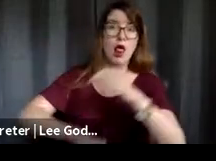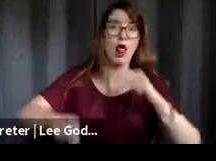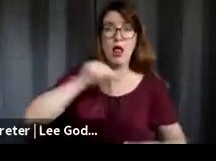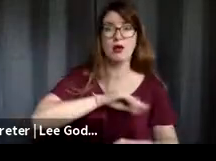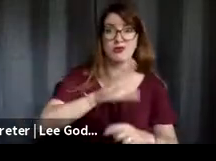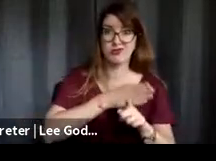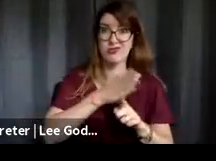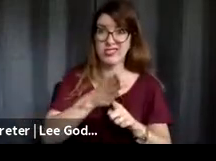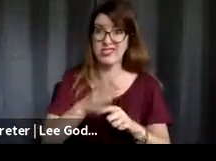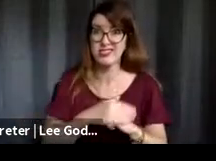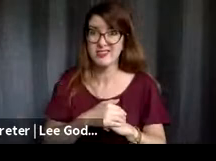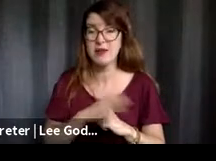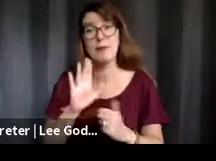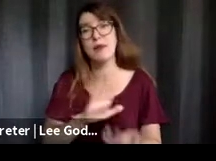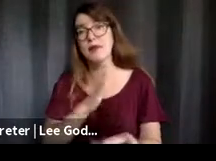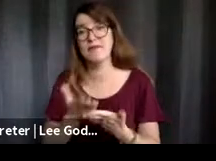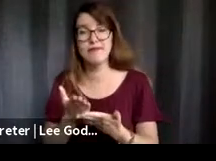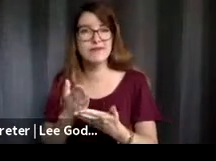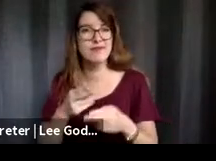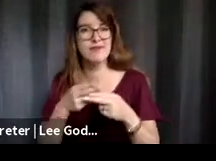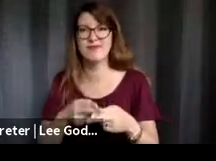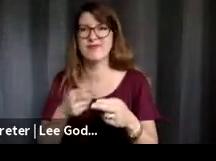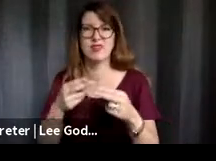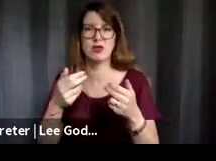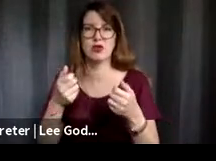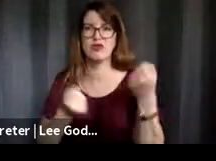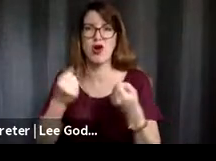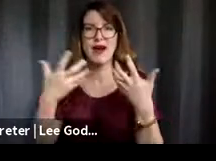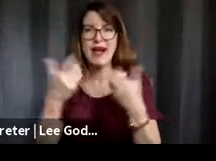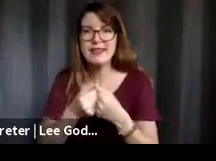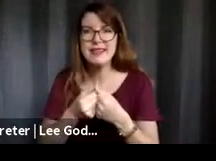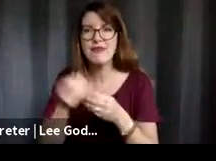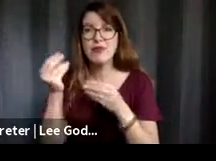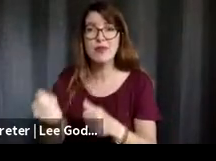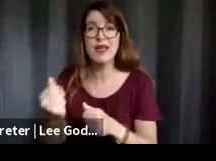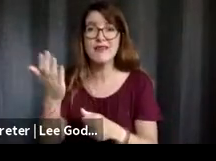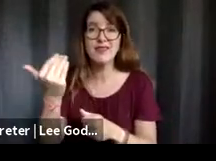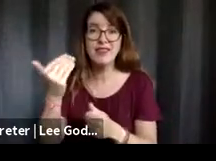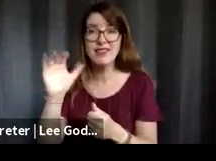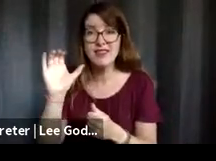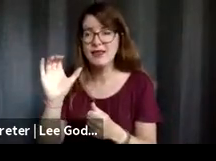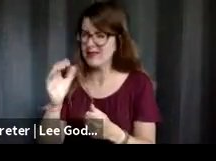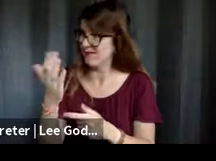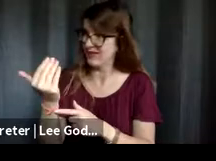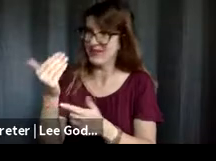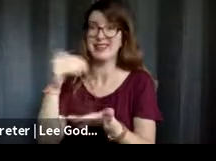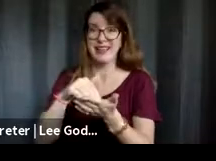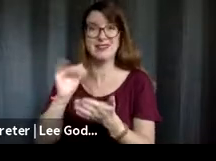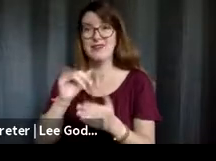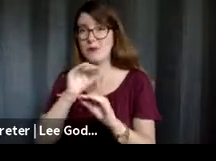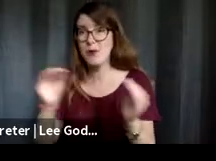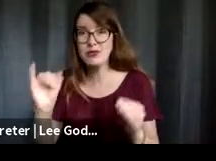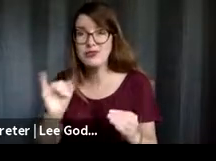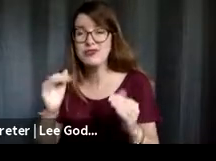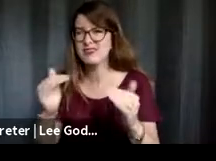it. And then you might land on one that says car accident. And you'll pay 15 grand if you're uninsured. Another one says